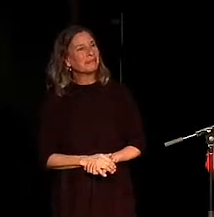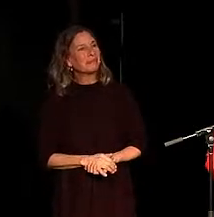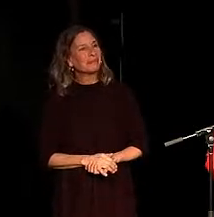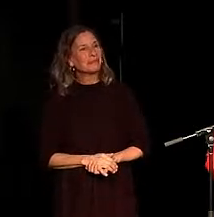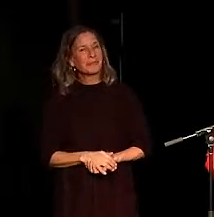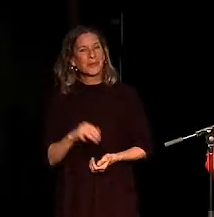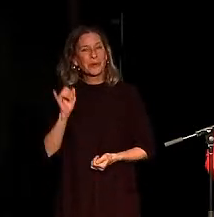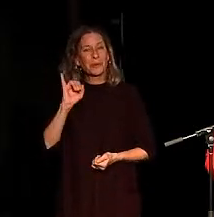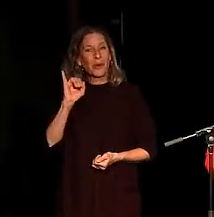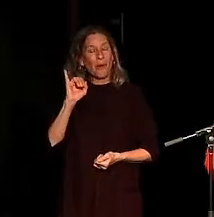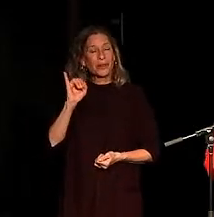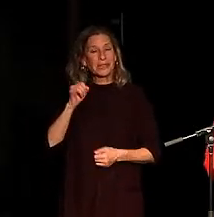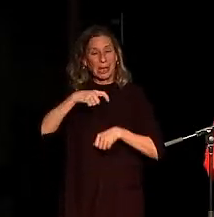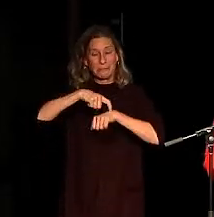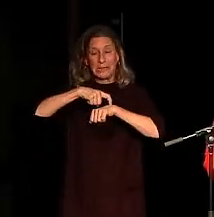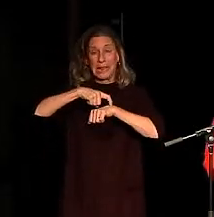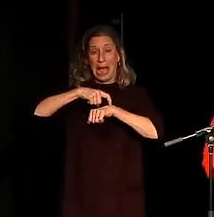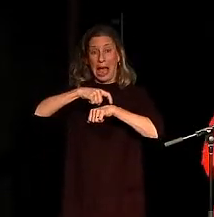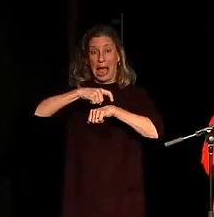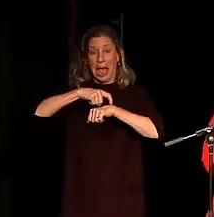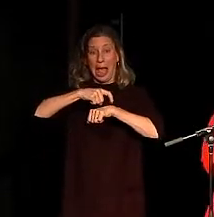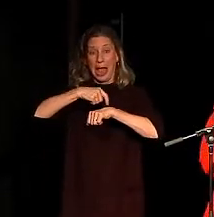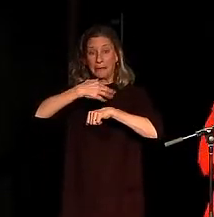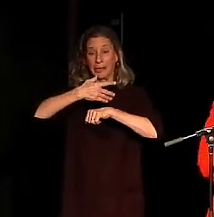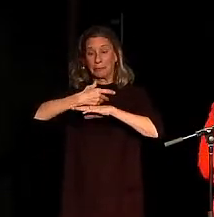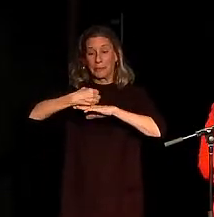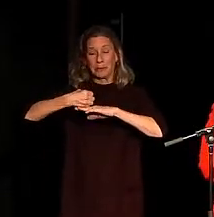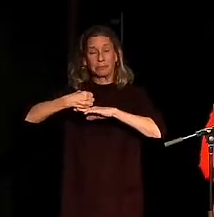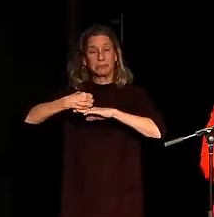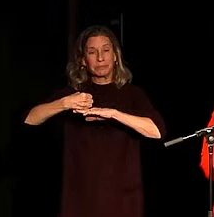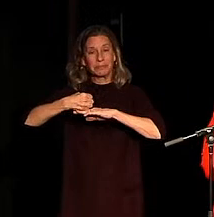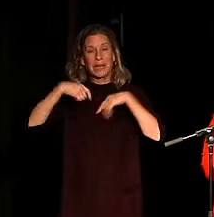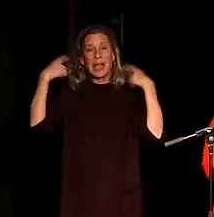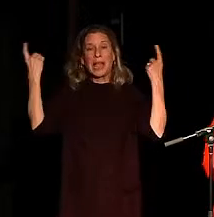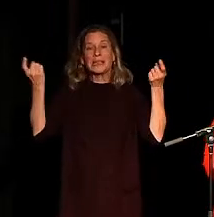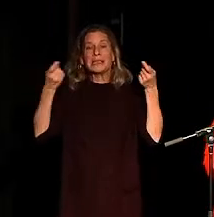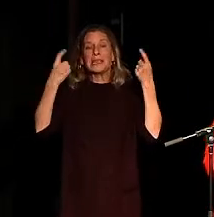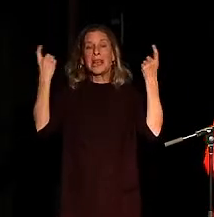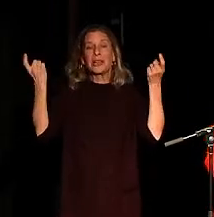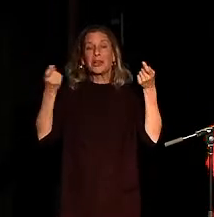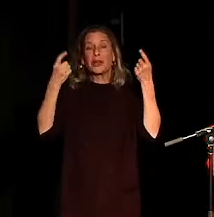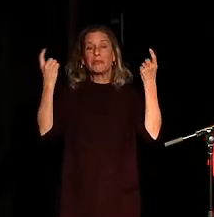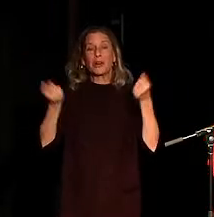We're also running up against the clock. No, we brought, you know, in celebration of the first,